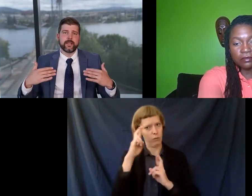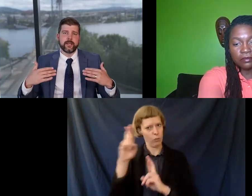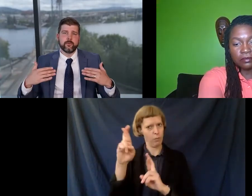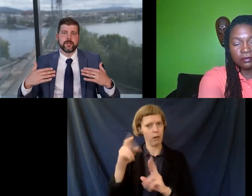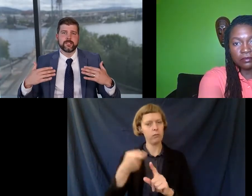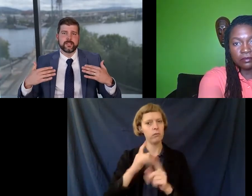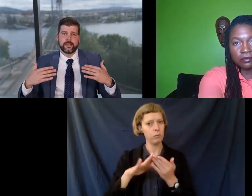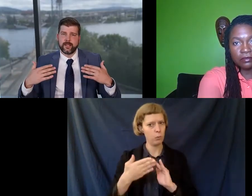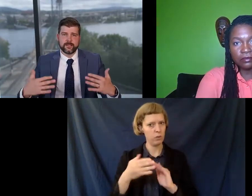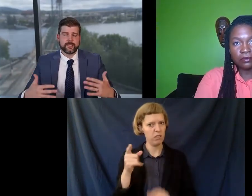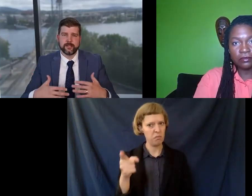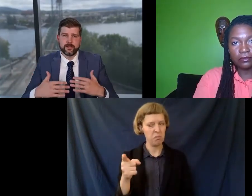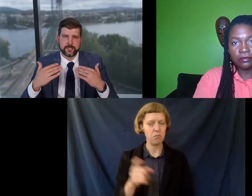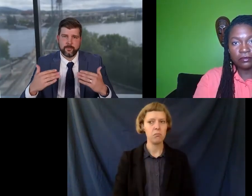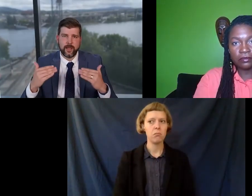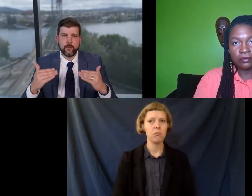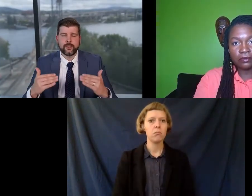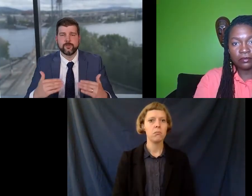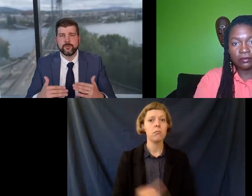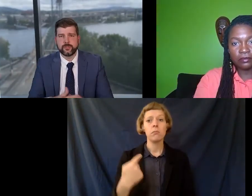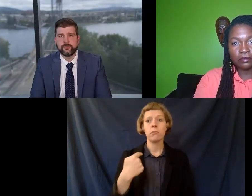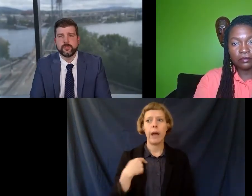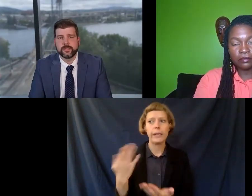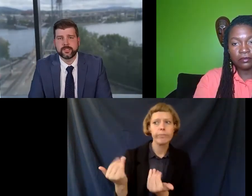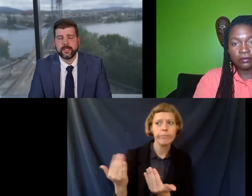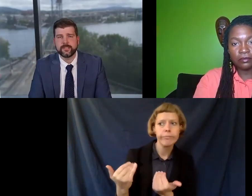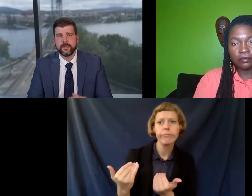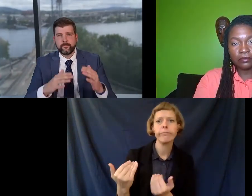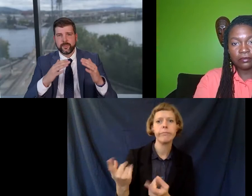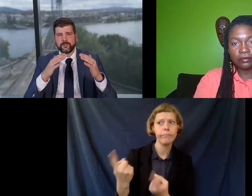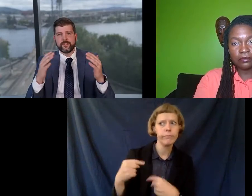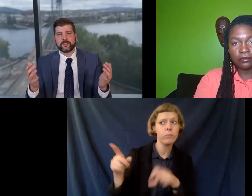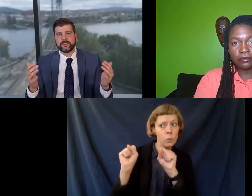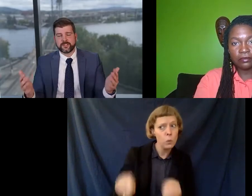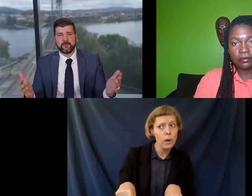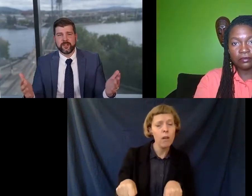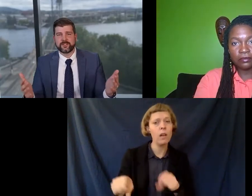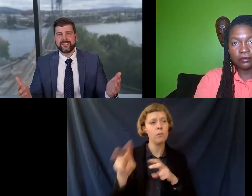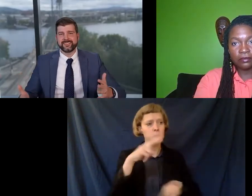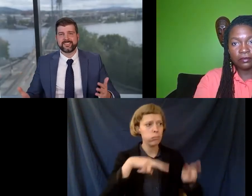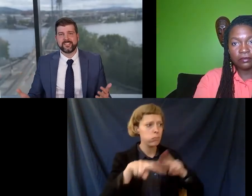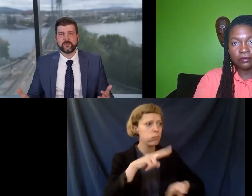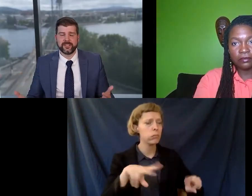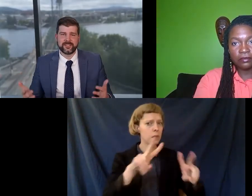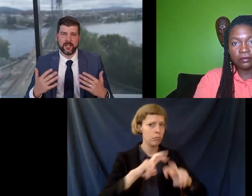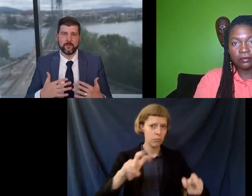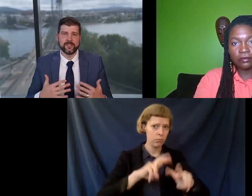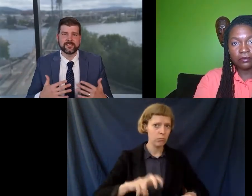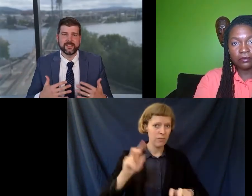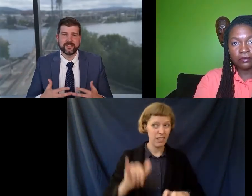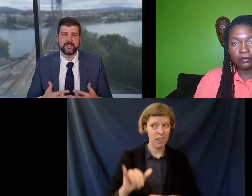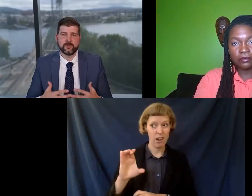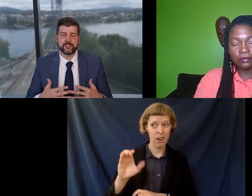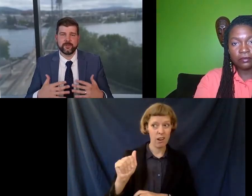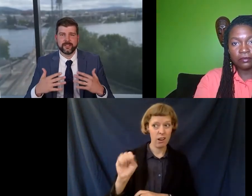in and I said, Sam, I want you to look at this case. Defense attorneys in some ways are ideally situated to help us